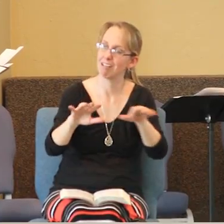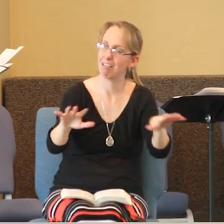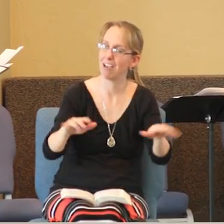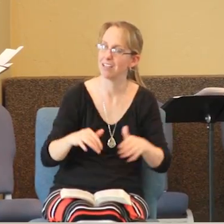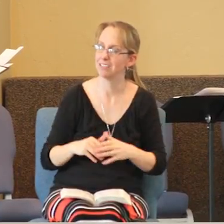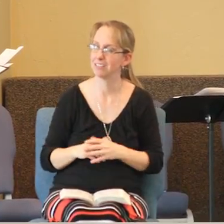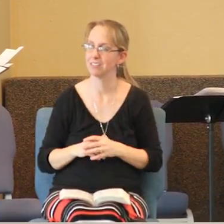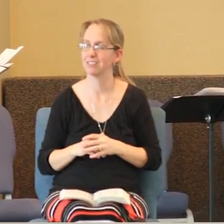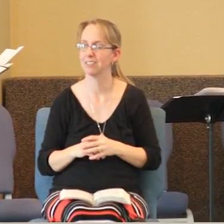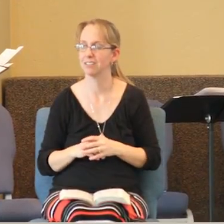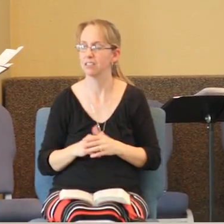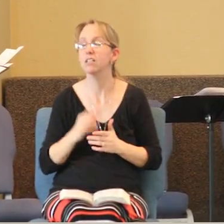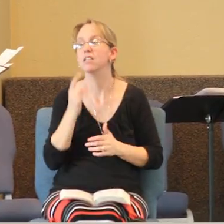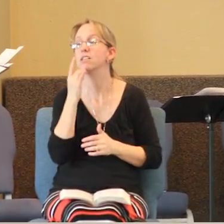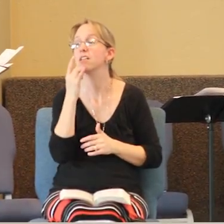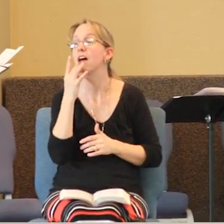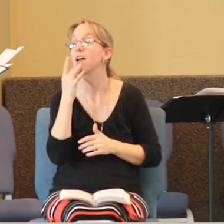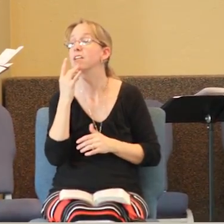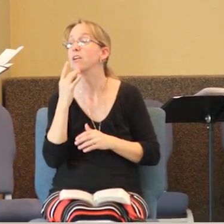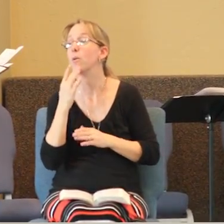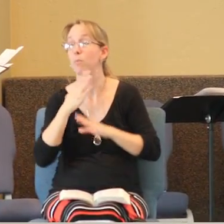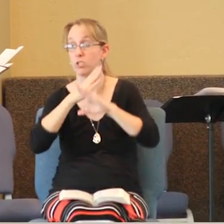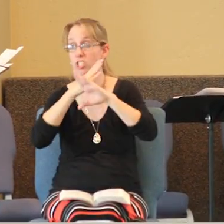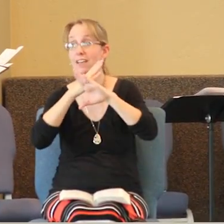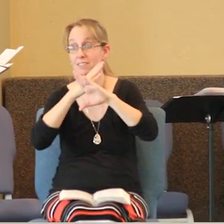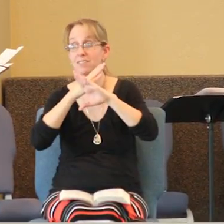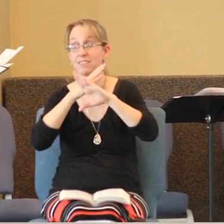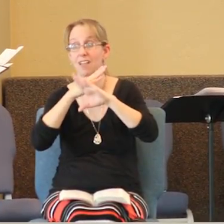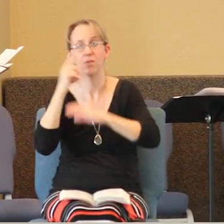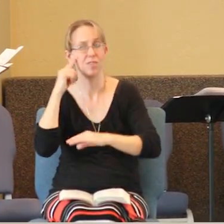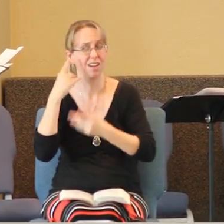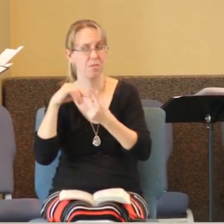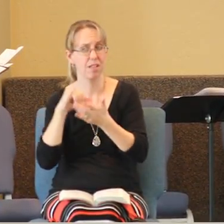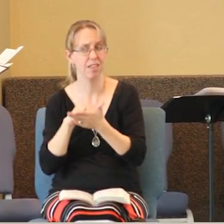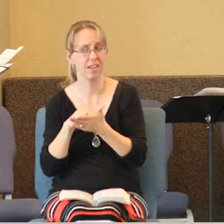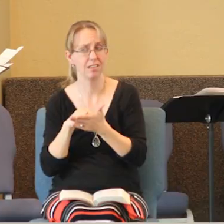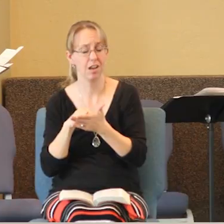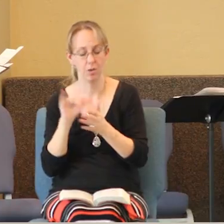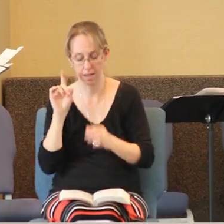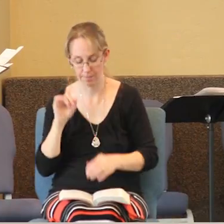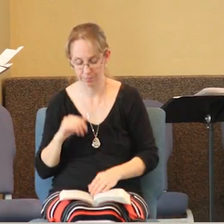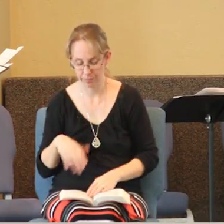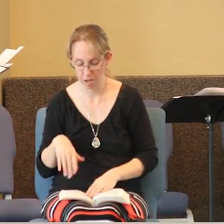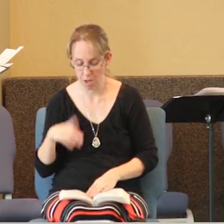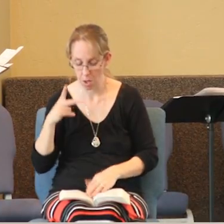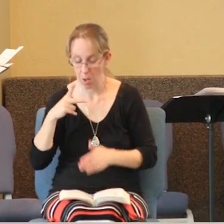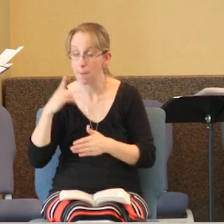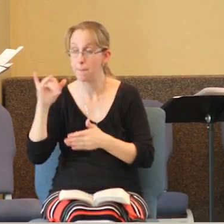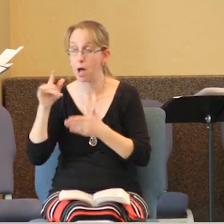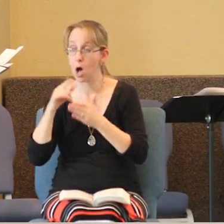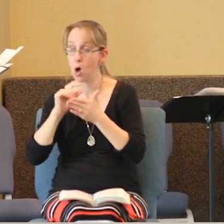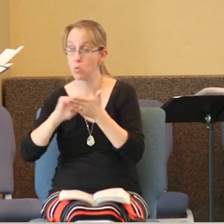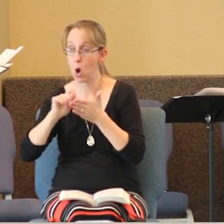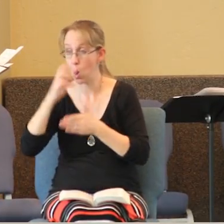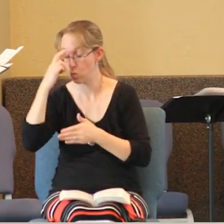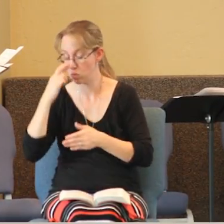Light protects. Have you thought about that? Listen to Romans. Paul wrote this in Romans 13. The night